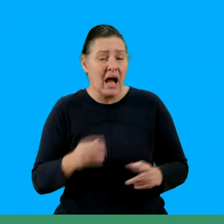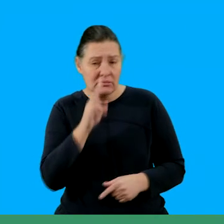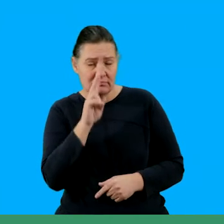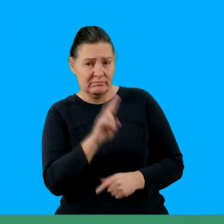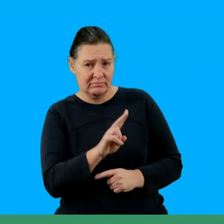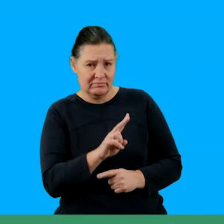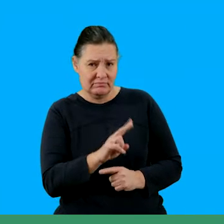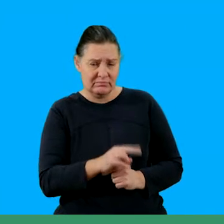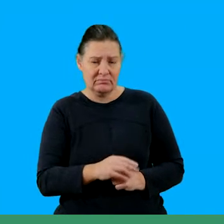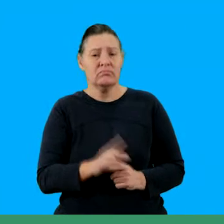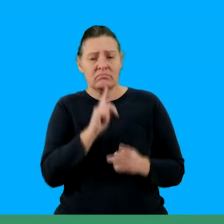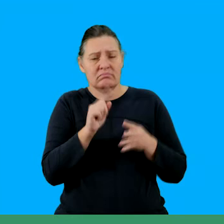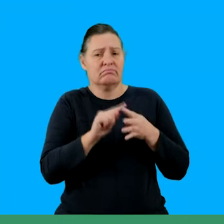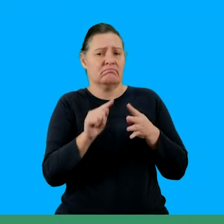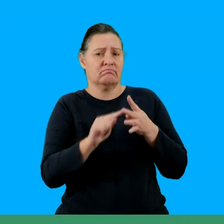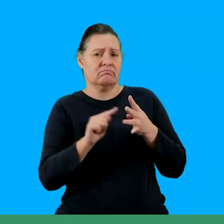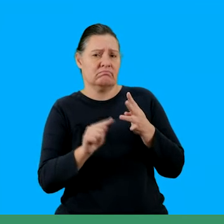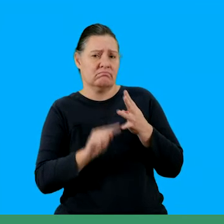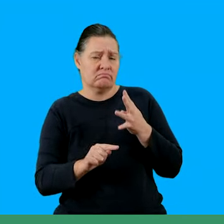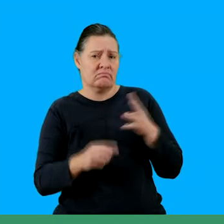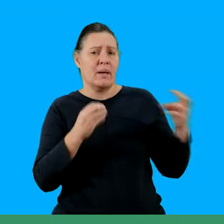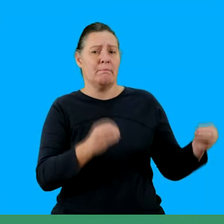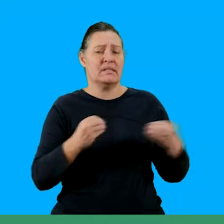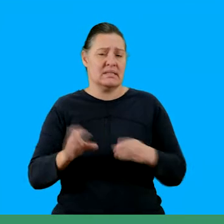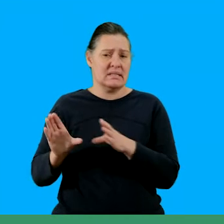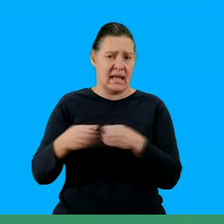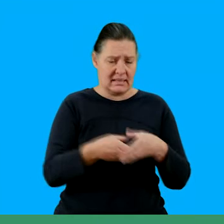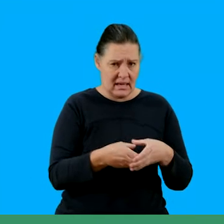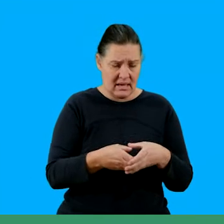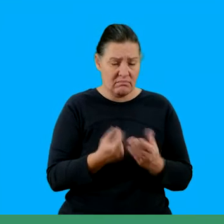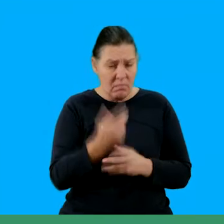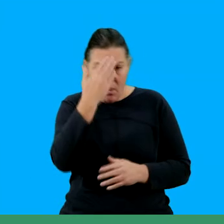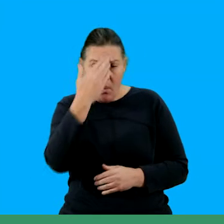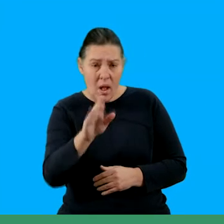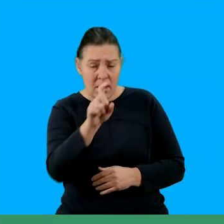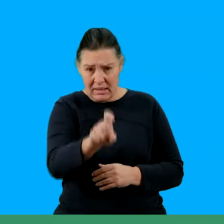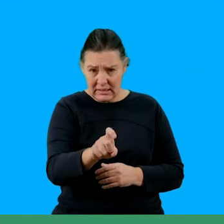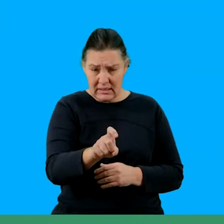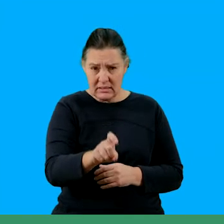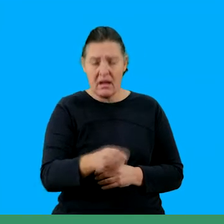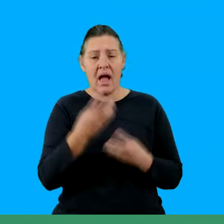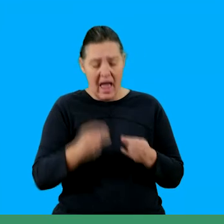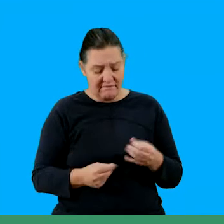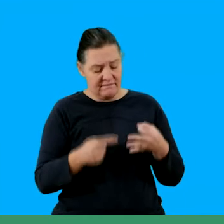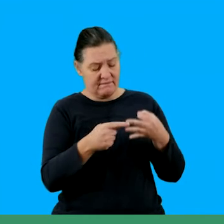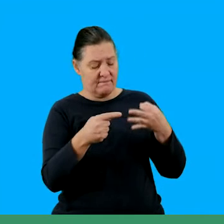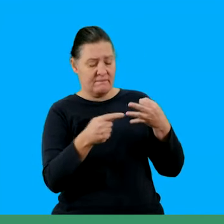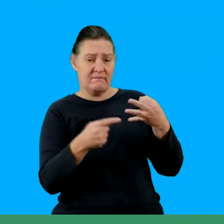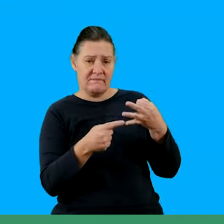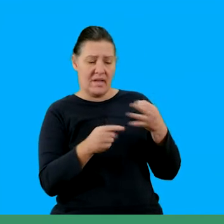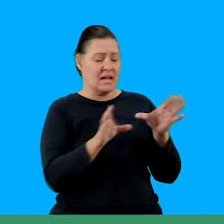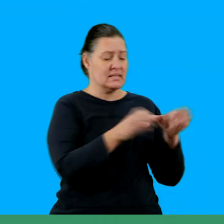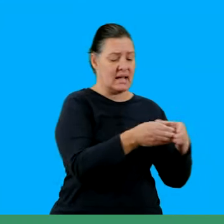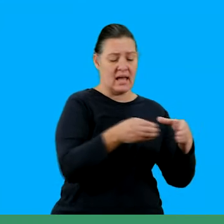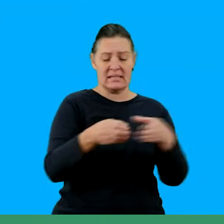looking into the types of business sectors. And you should be knowing that we have three types